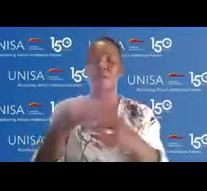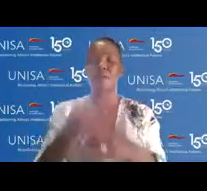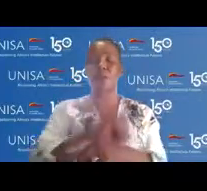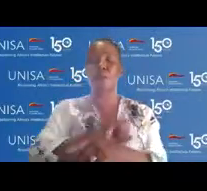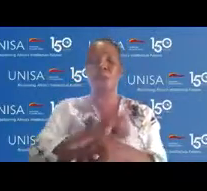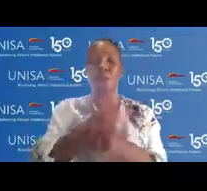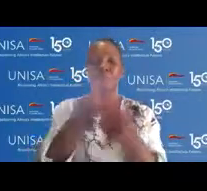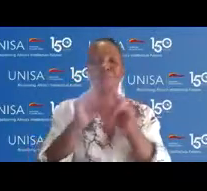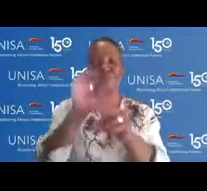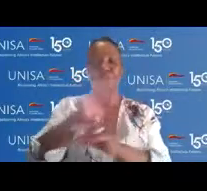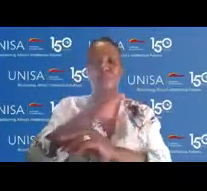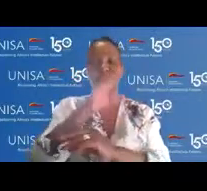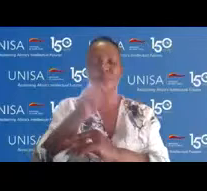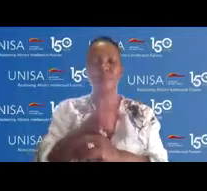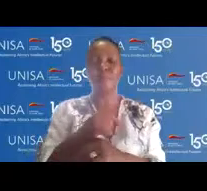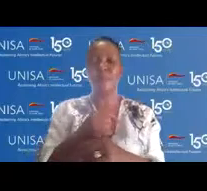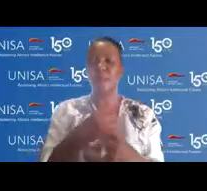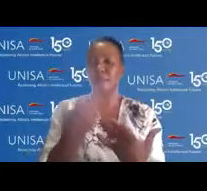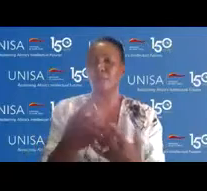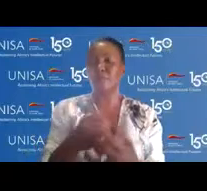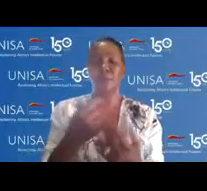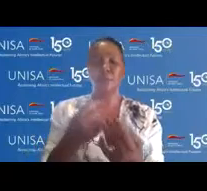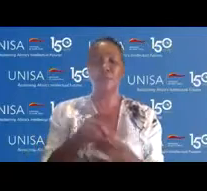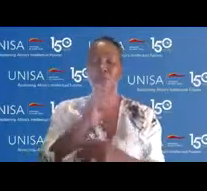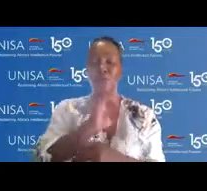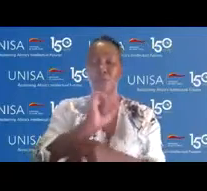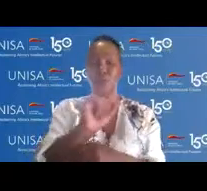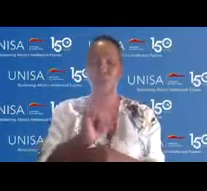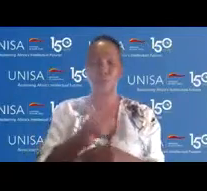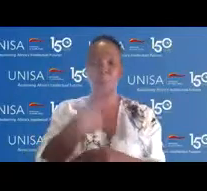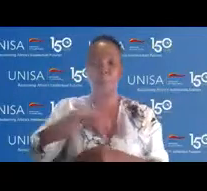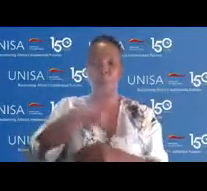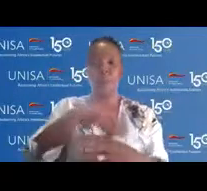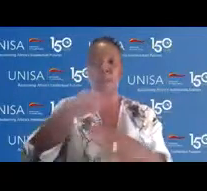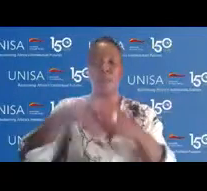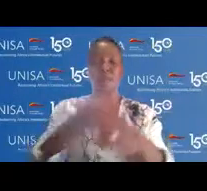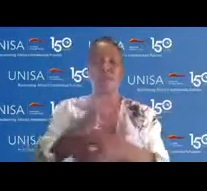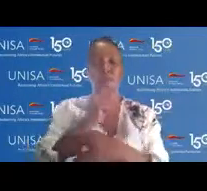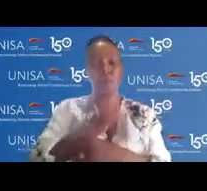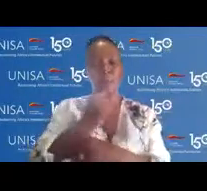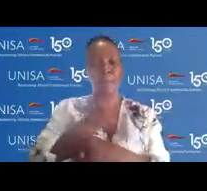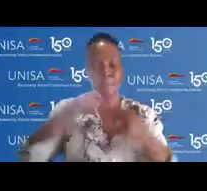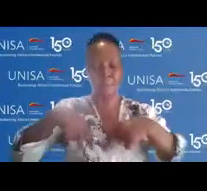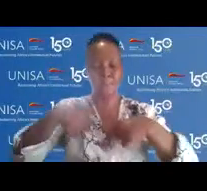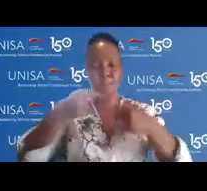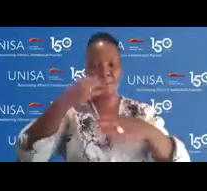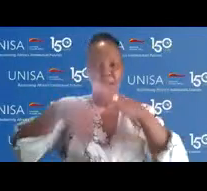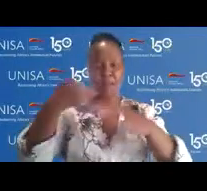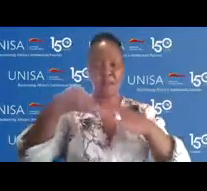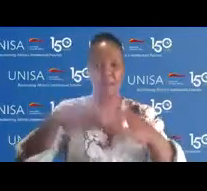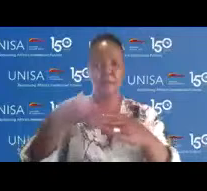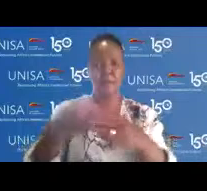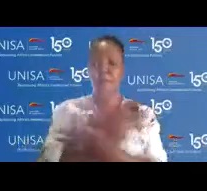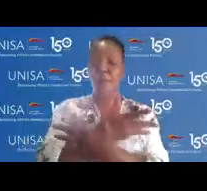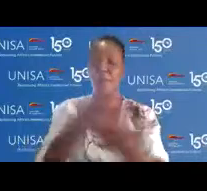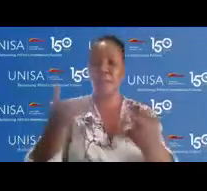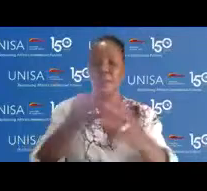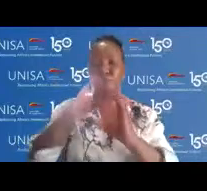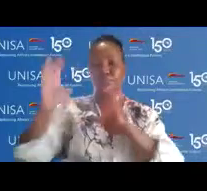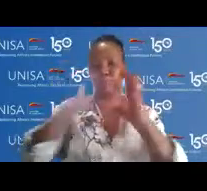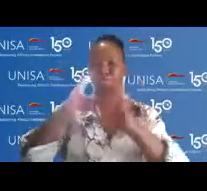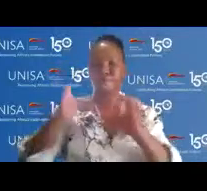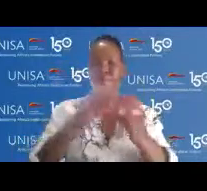you didn't use your My Life email. So please make sure you use your My Life emails whenever you communicate with